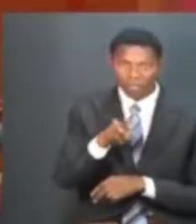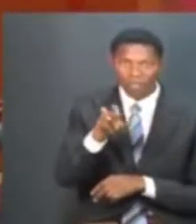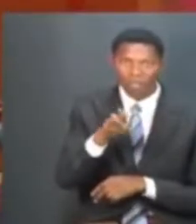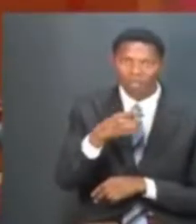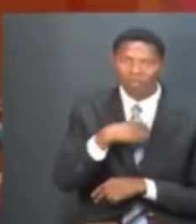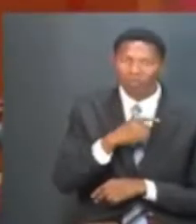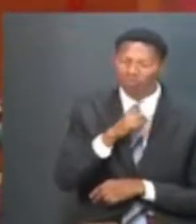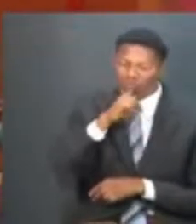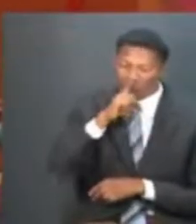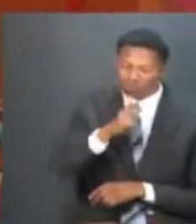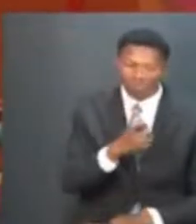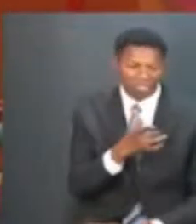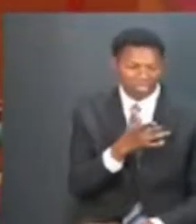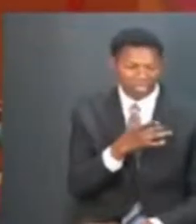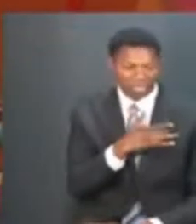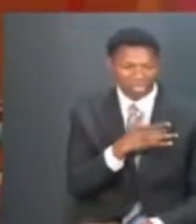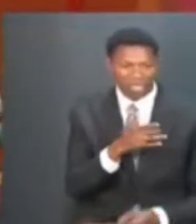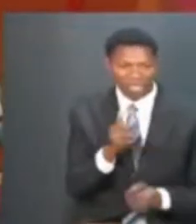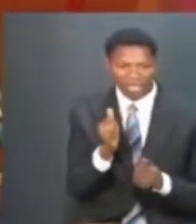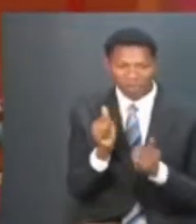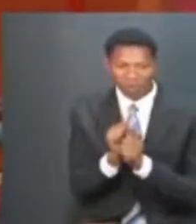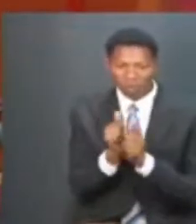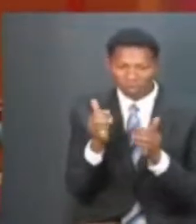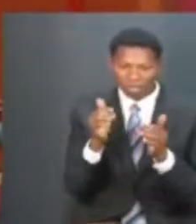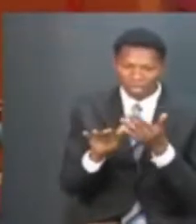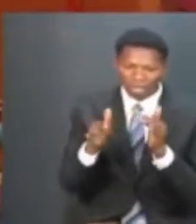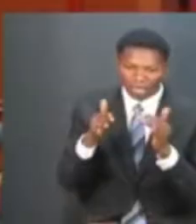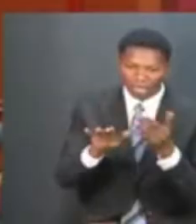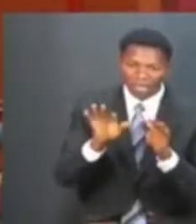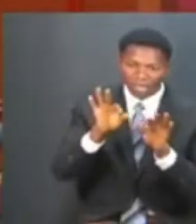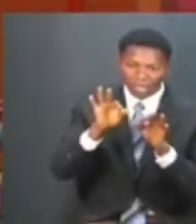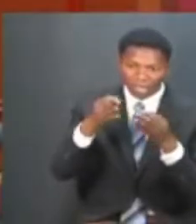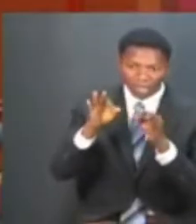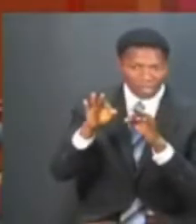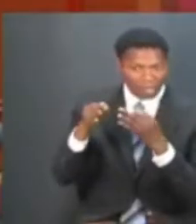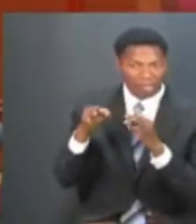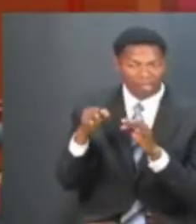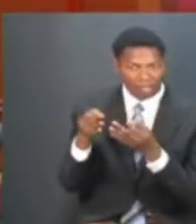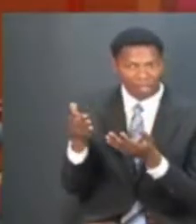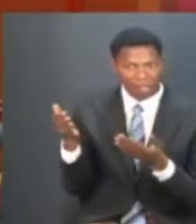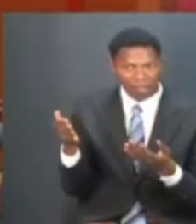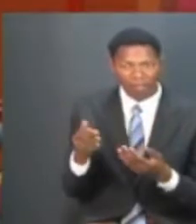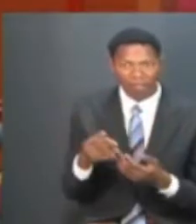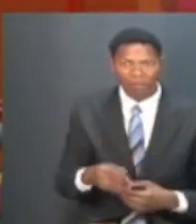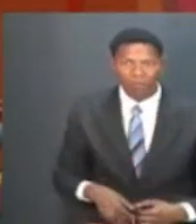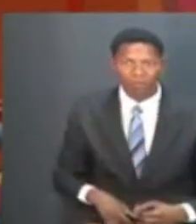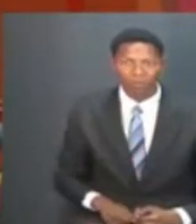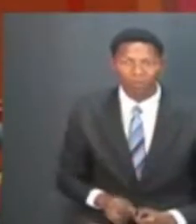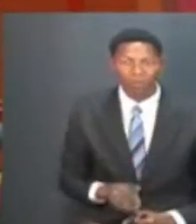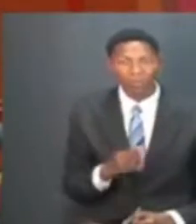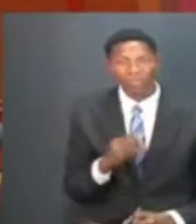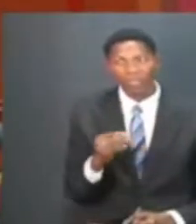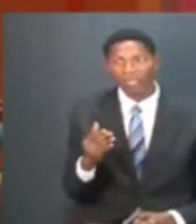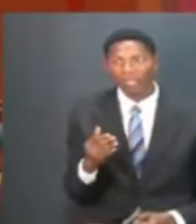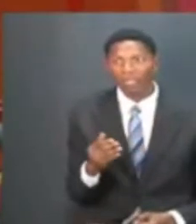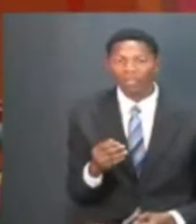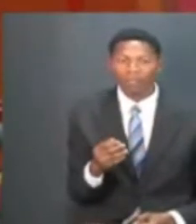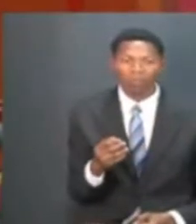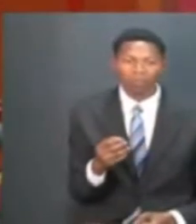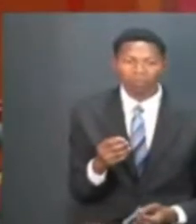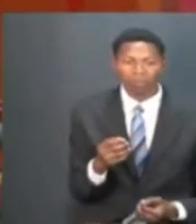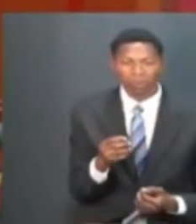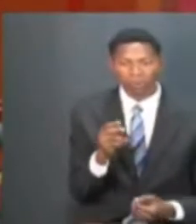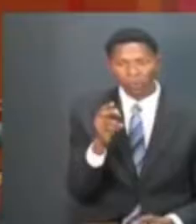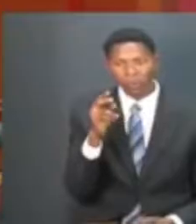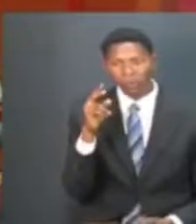empathize with the families that have lost their loved ones and the 2 surviving